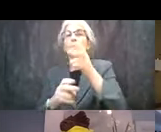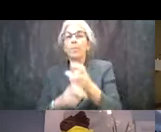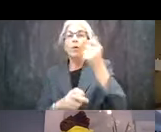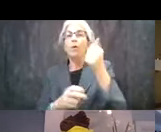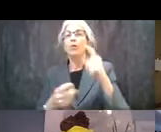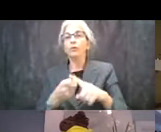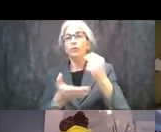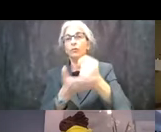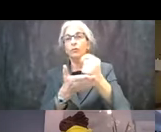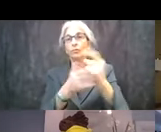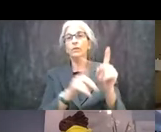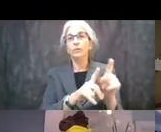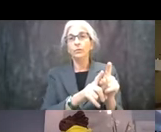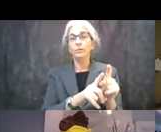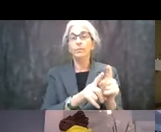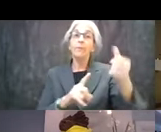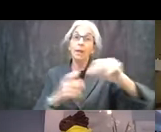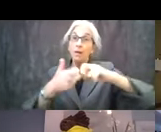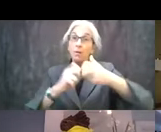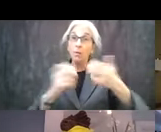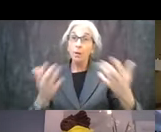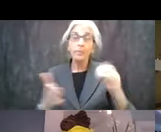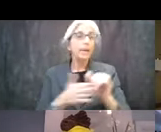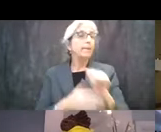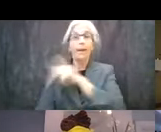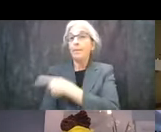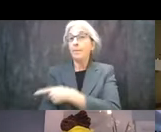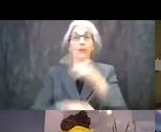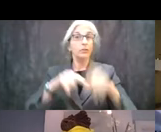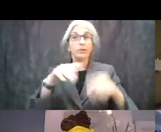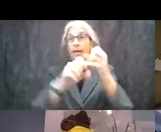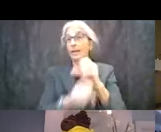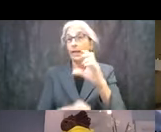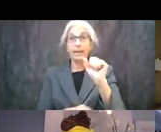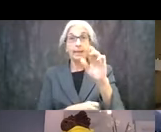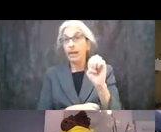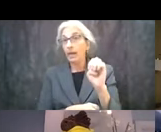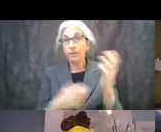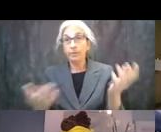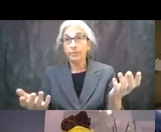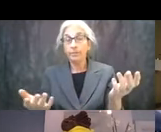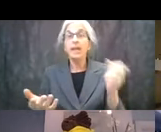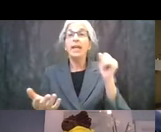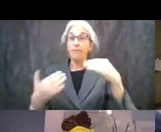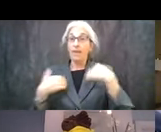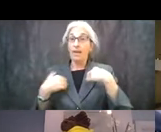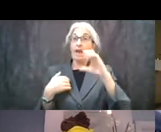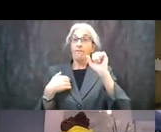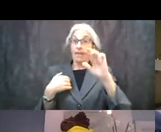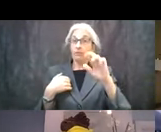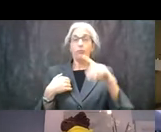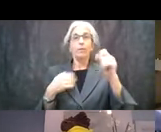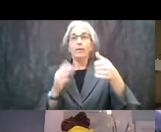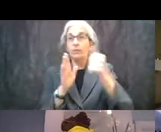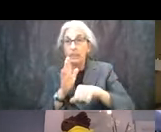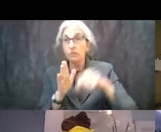has been that patients haven't been able to get their care. Even though they have cancer or need a procedure for their cancer, they've